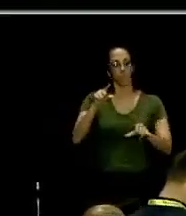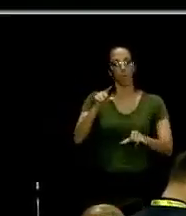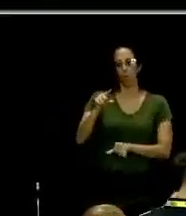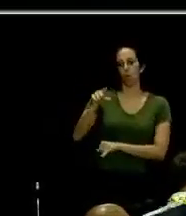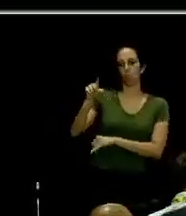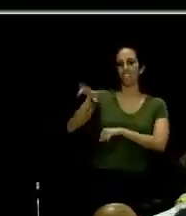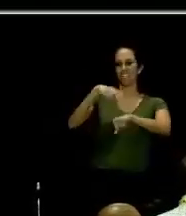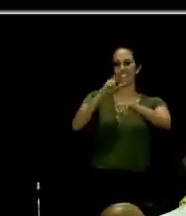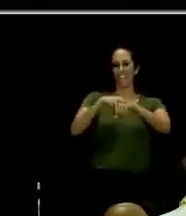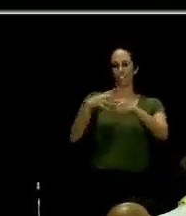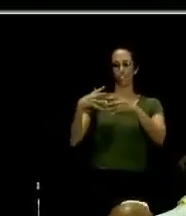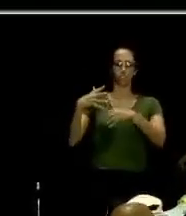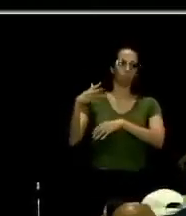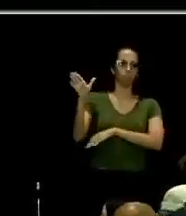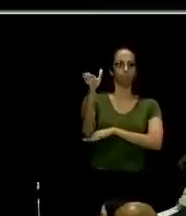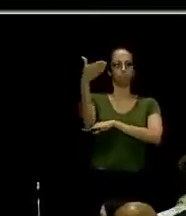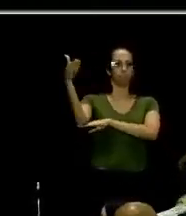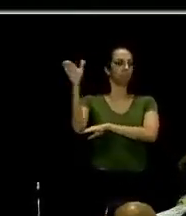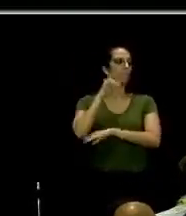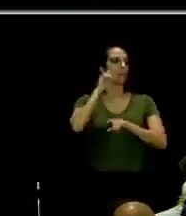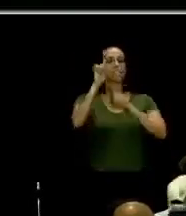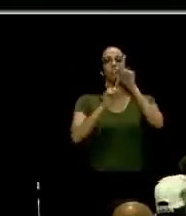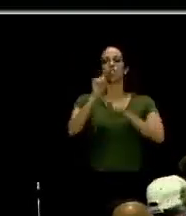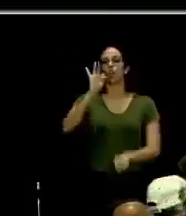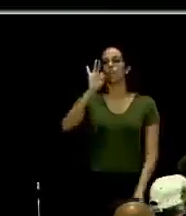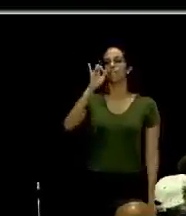Star Fields.